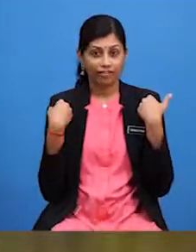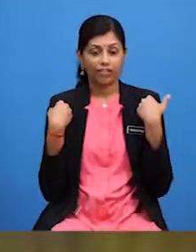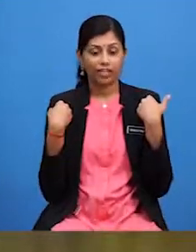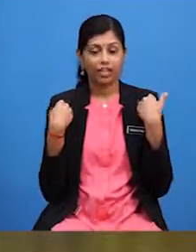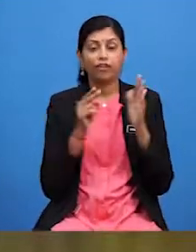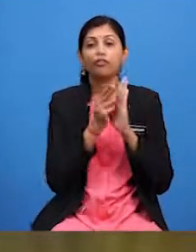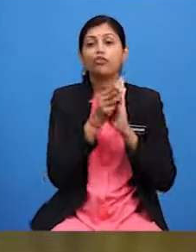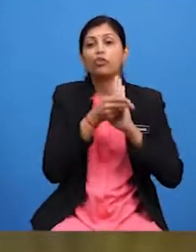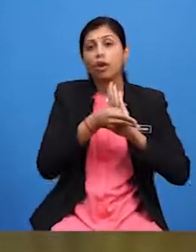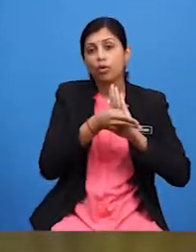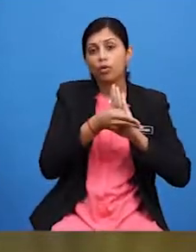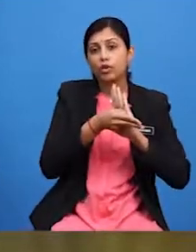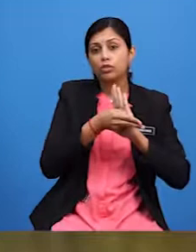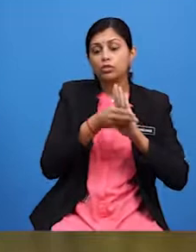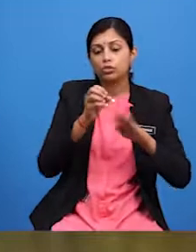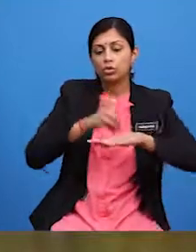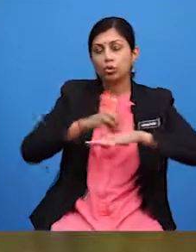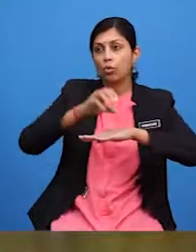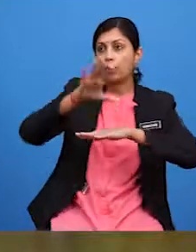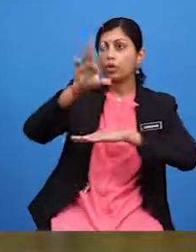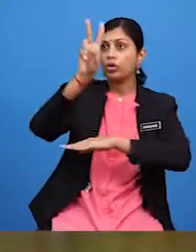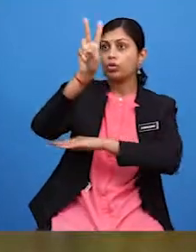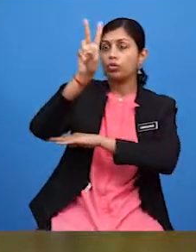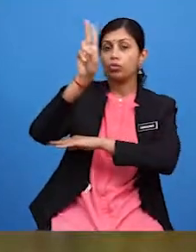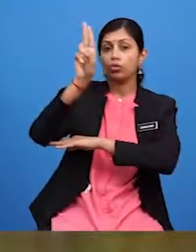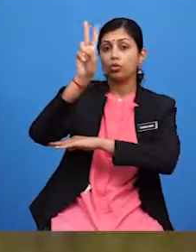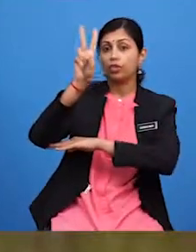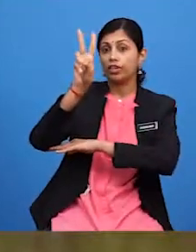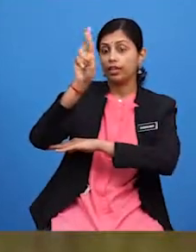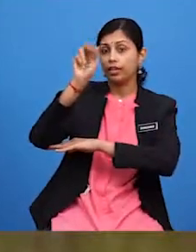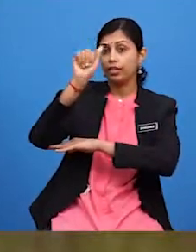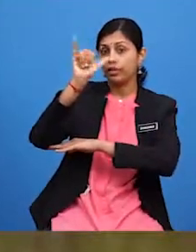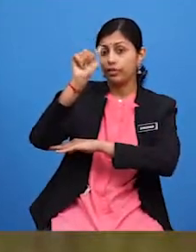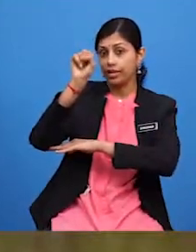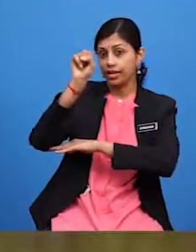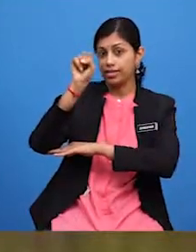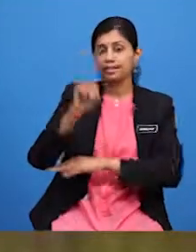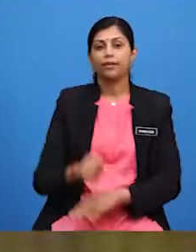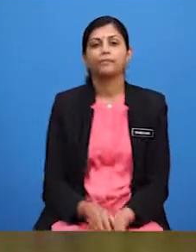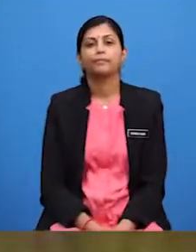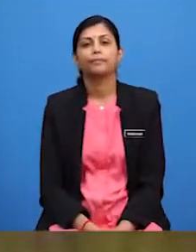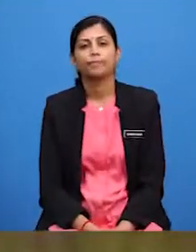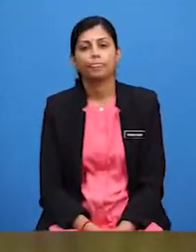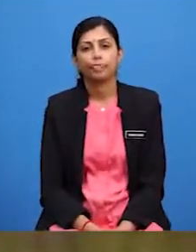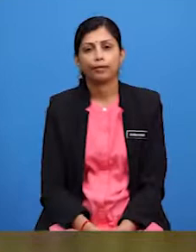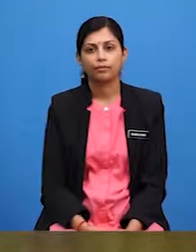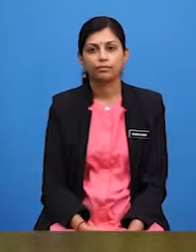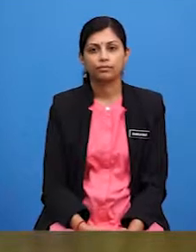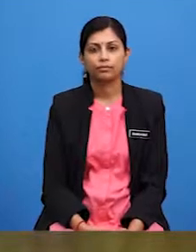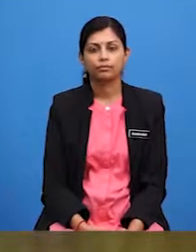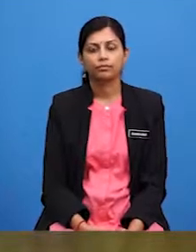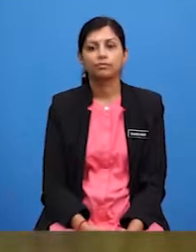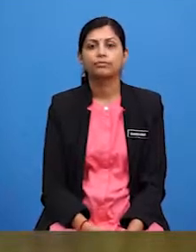skin overexposed to ultraviolet or UV rays from sunshine or artificial sources such